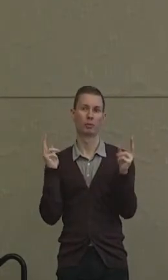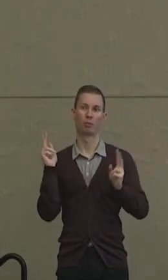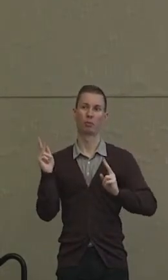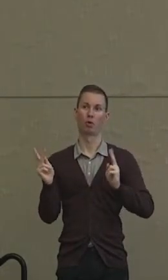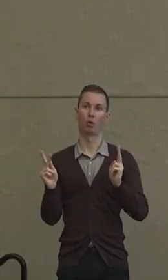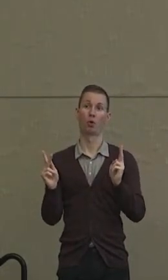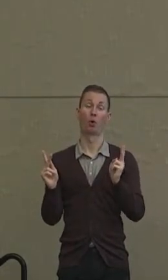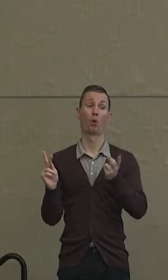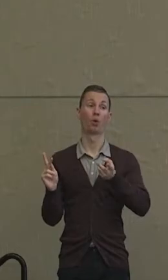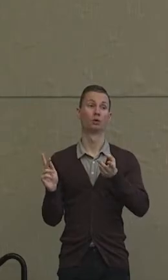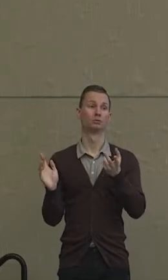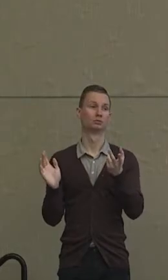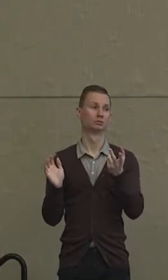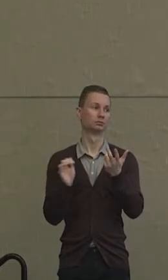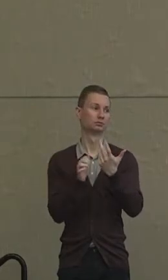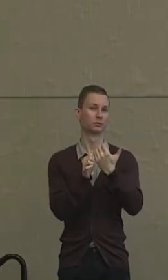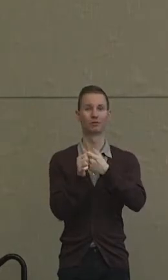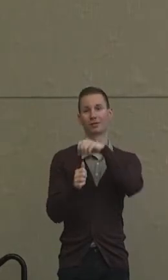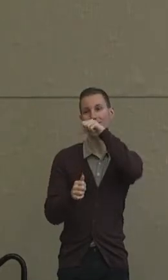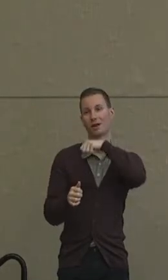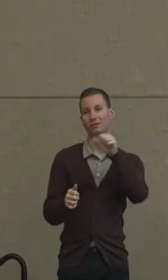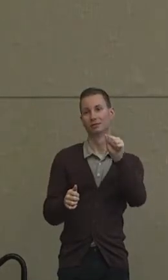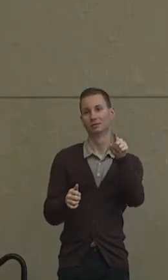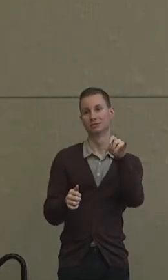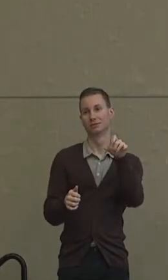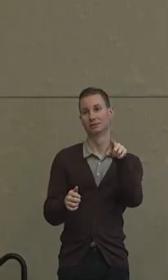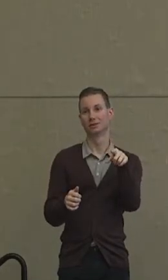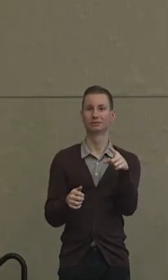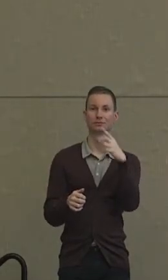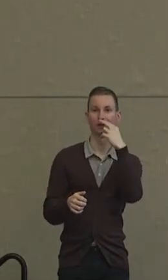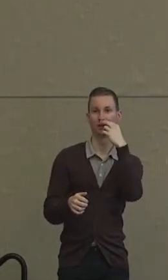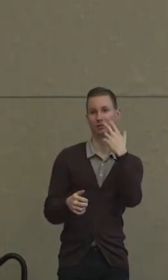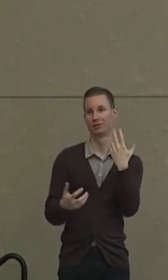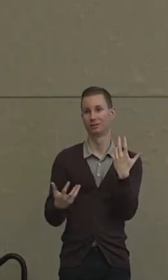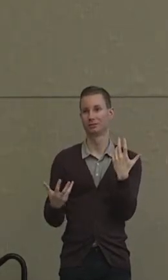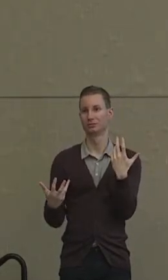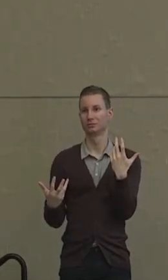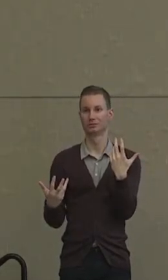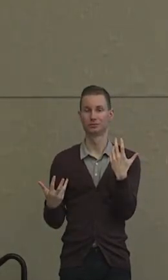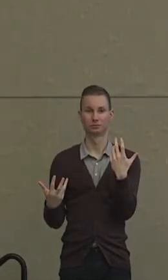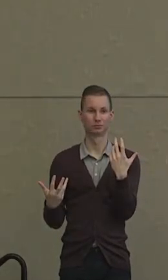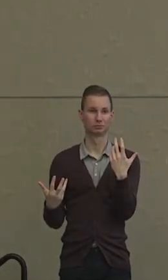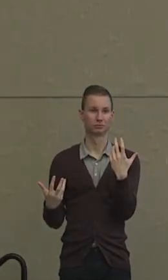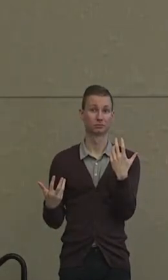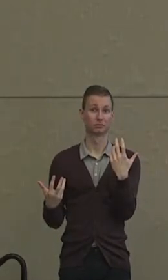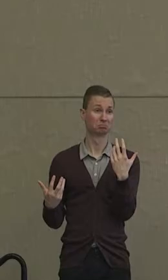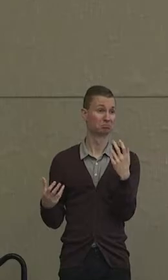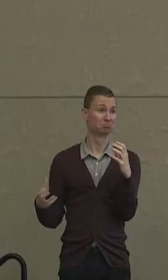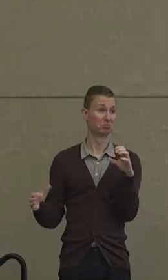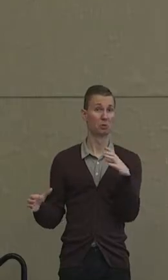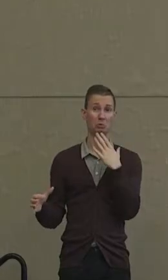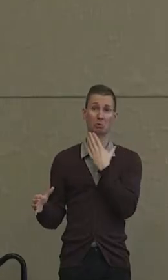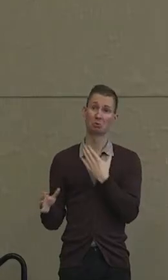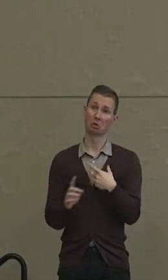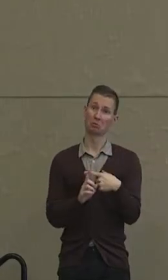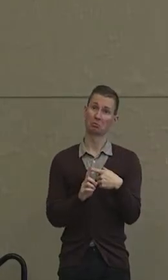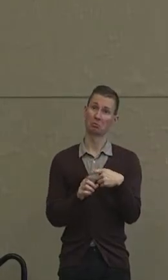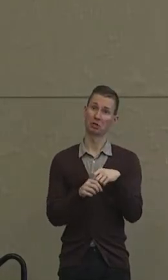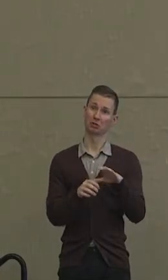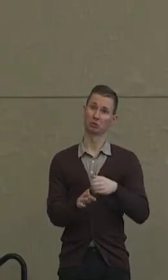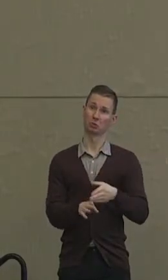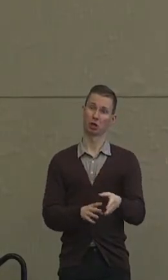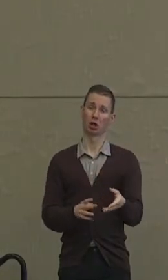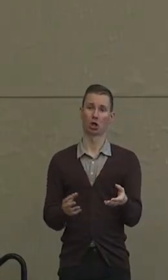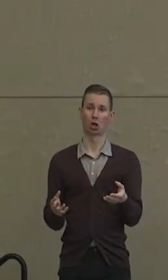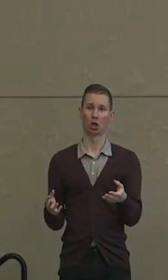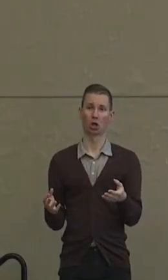who, you know, we all love Enziz Ansari. He's funny and he's done some good things in his career.